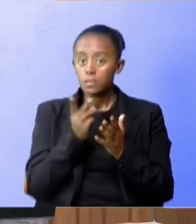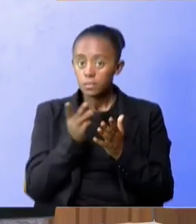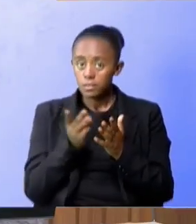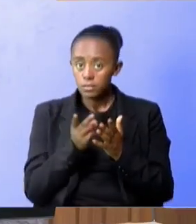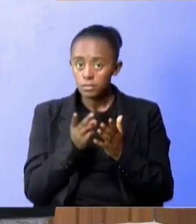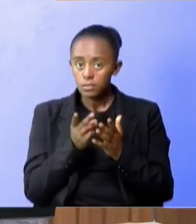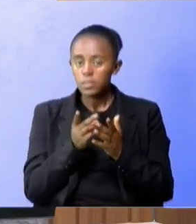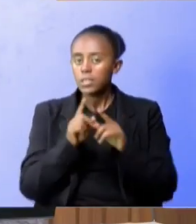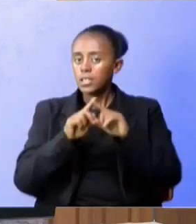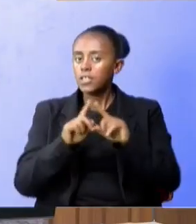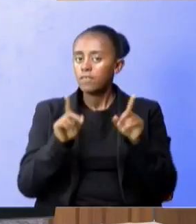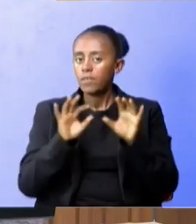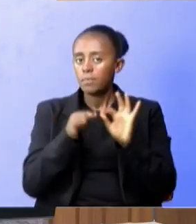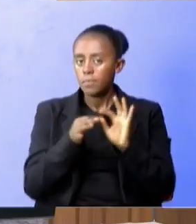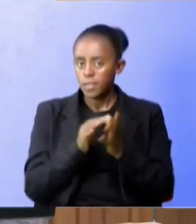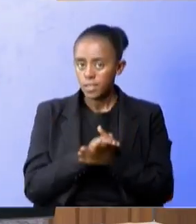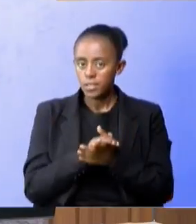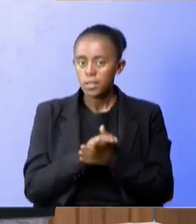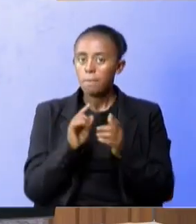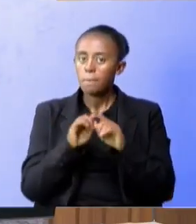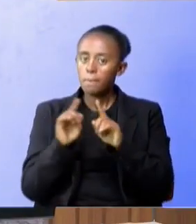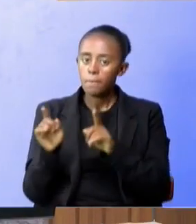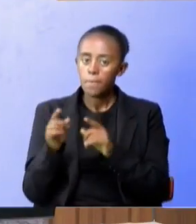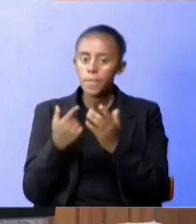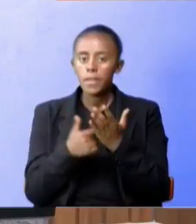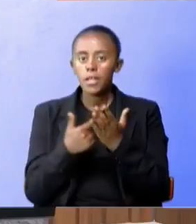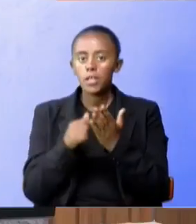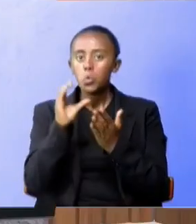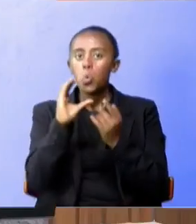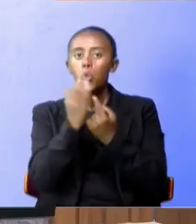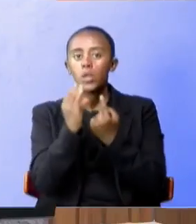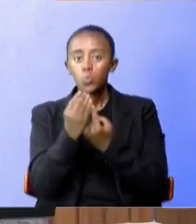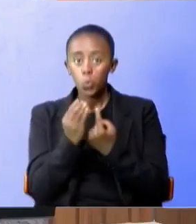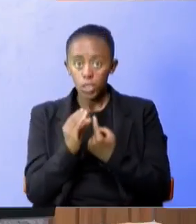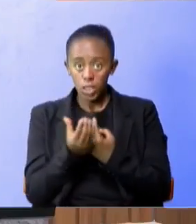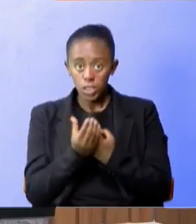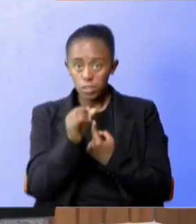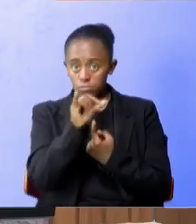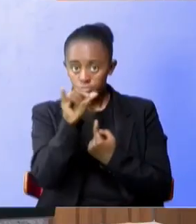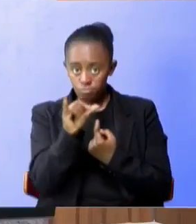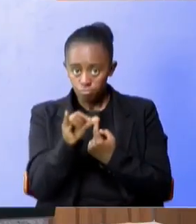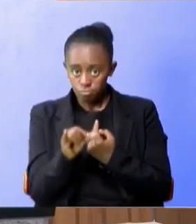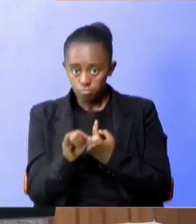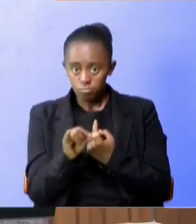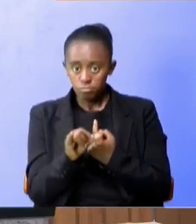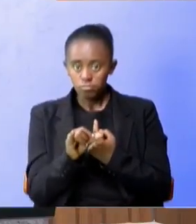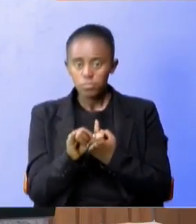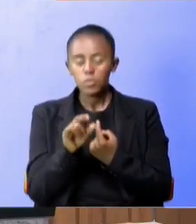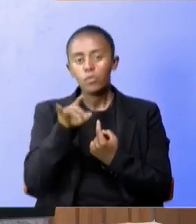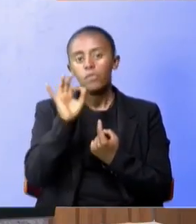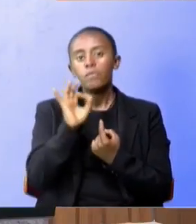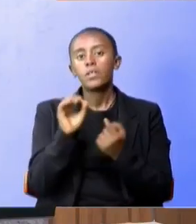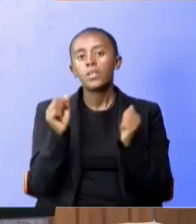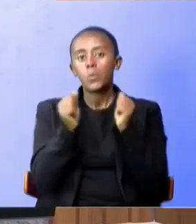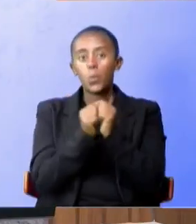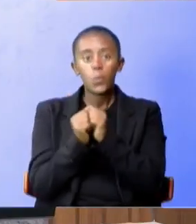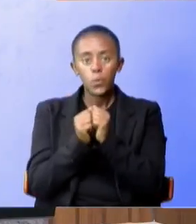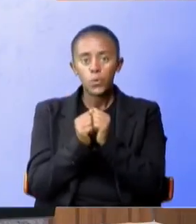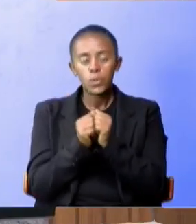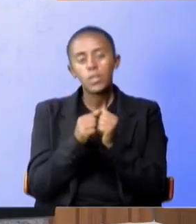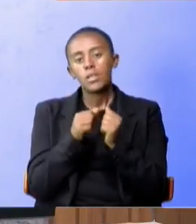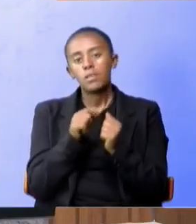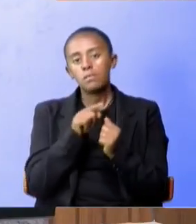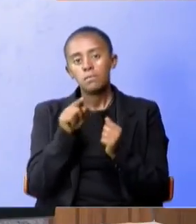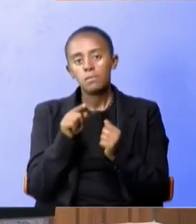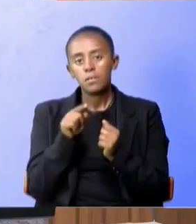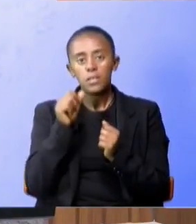are different in meanings. But in this context, if we find them together, then if